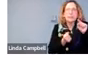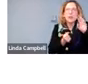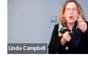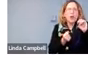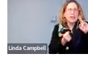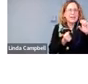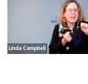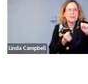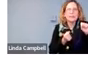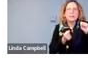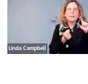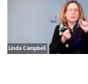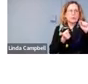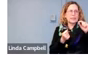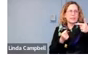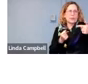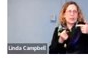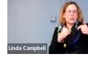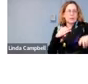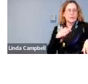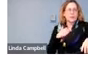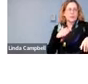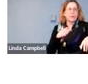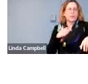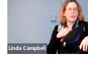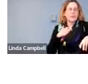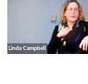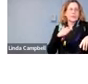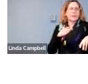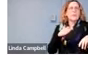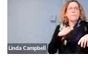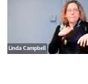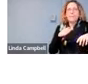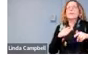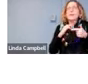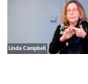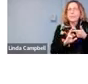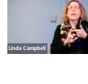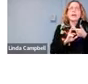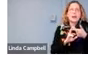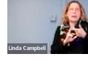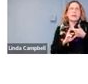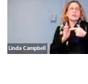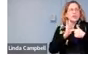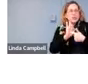and it was published by Crystal O'Malley in 2021.